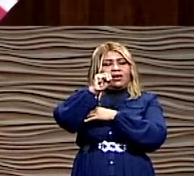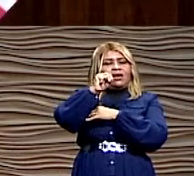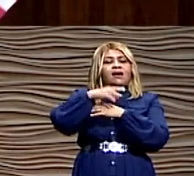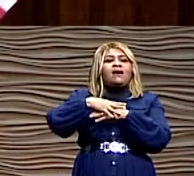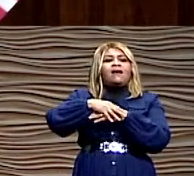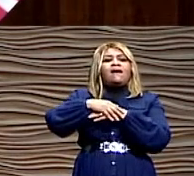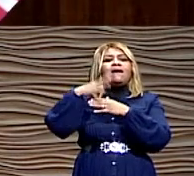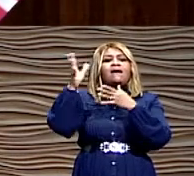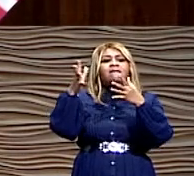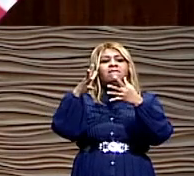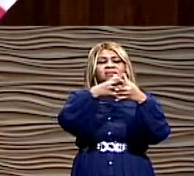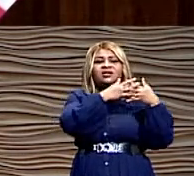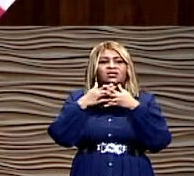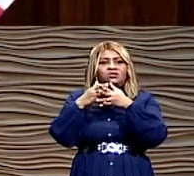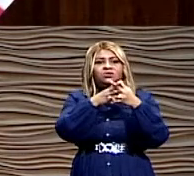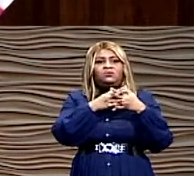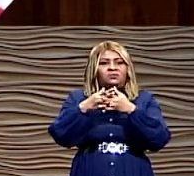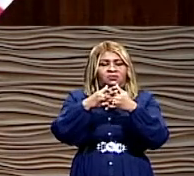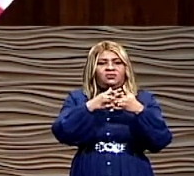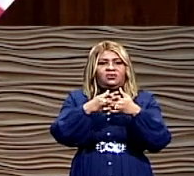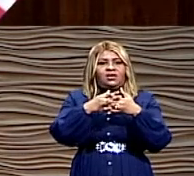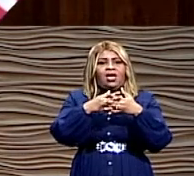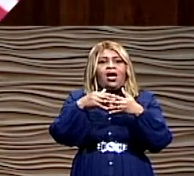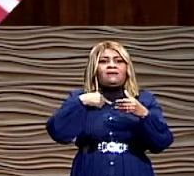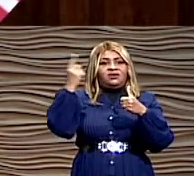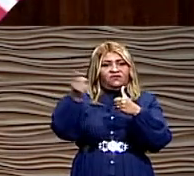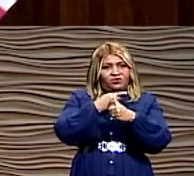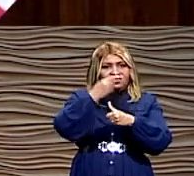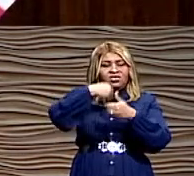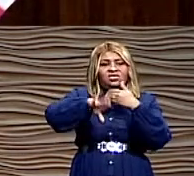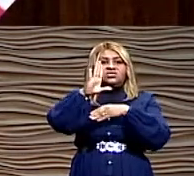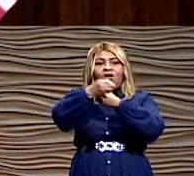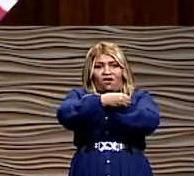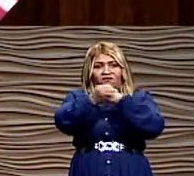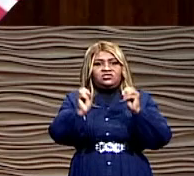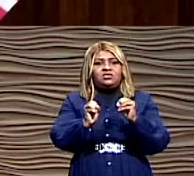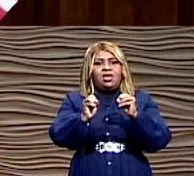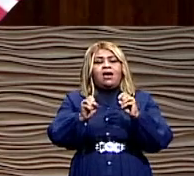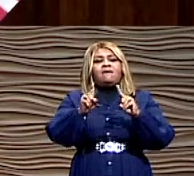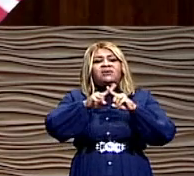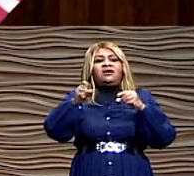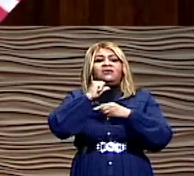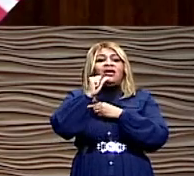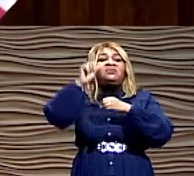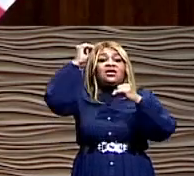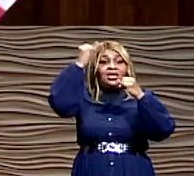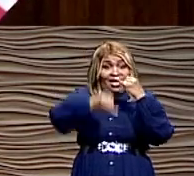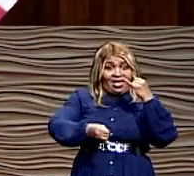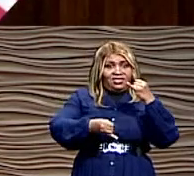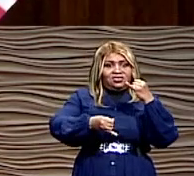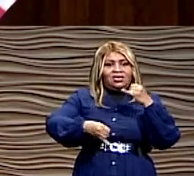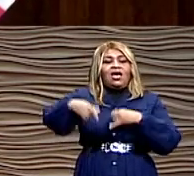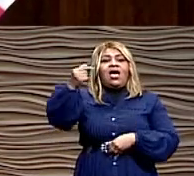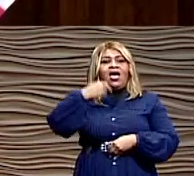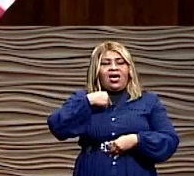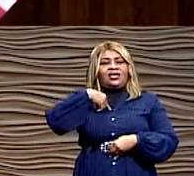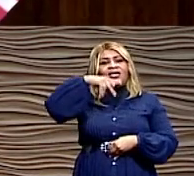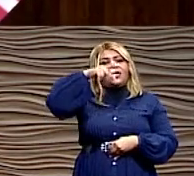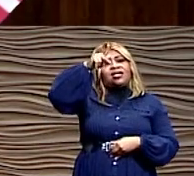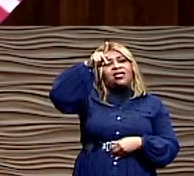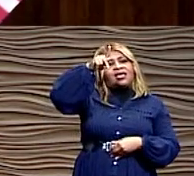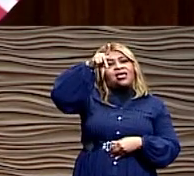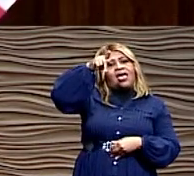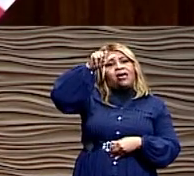America. I may be the first woman in this office, but I will not be the last. I am Kamala